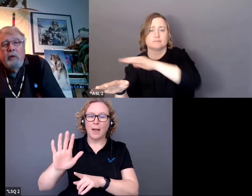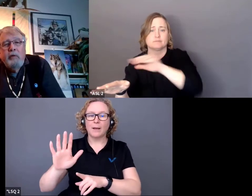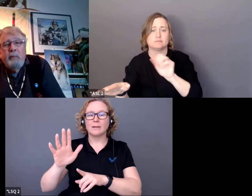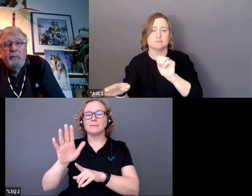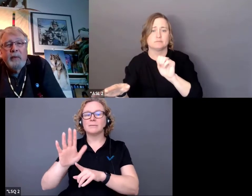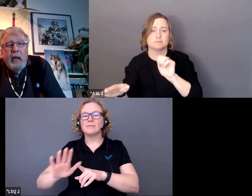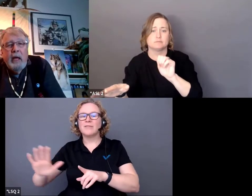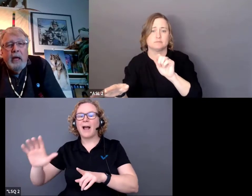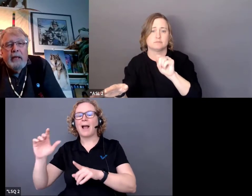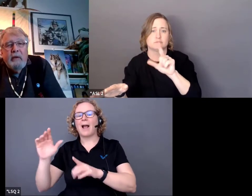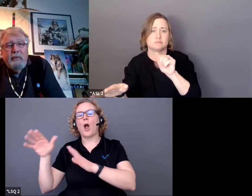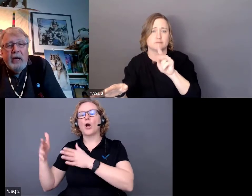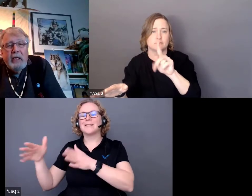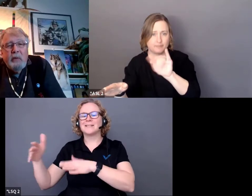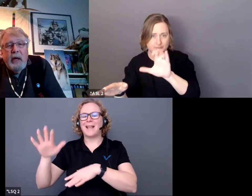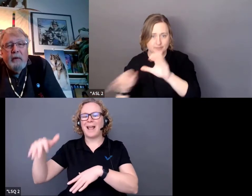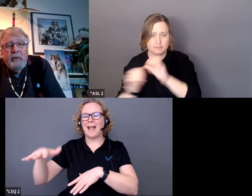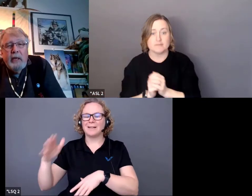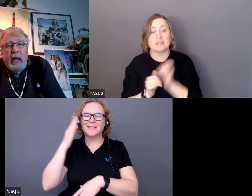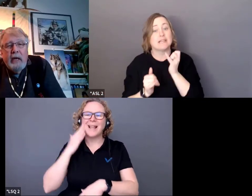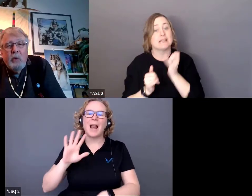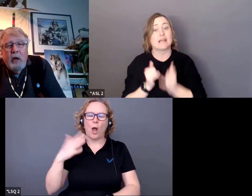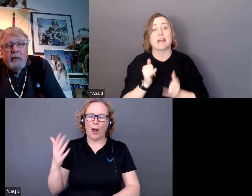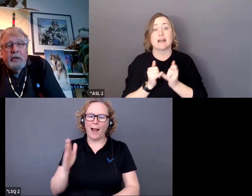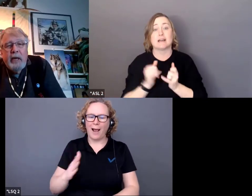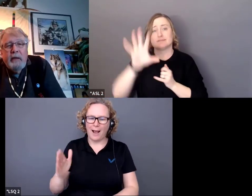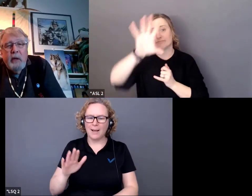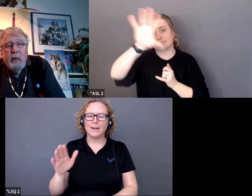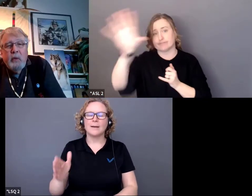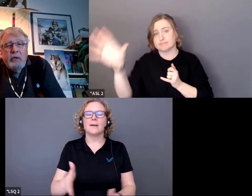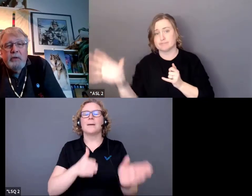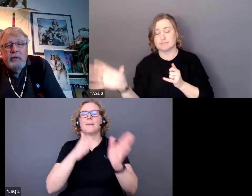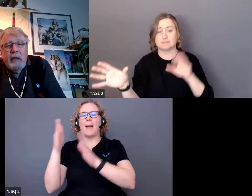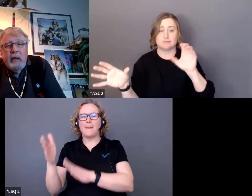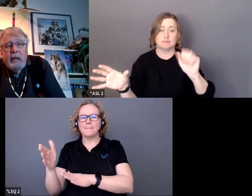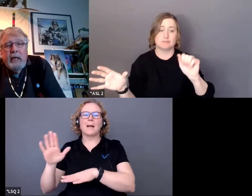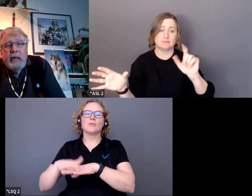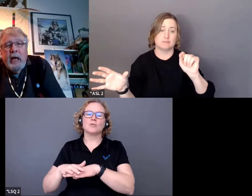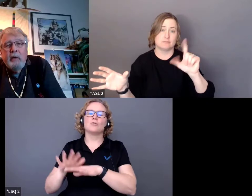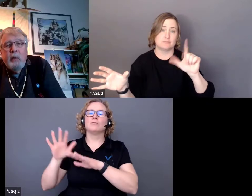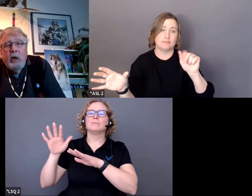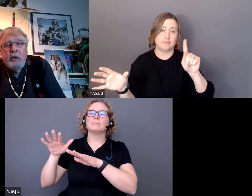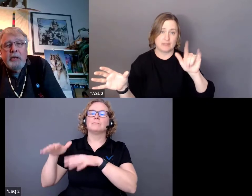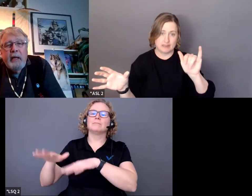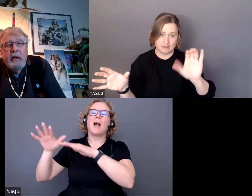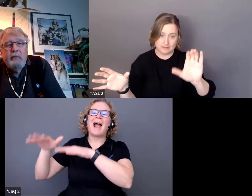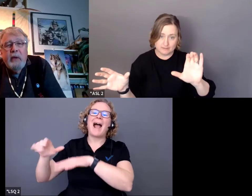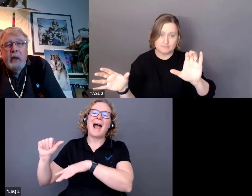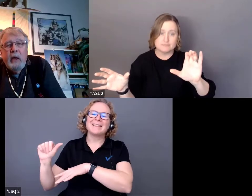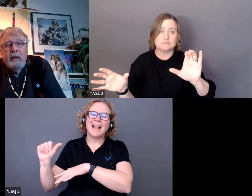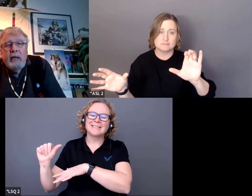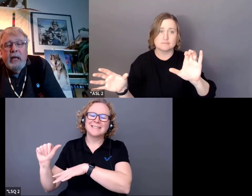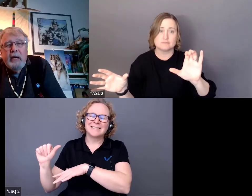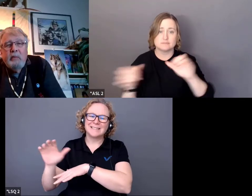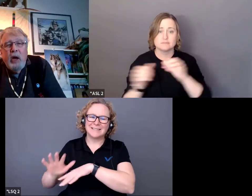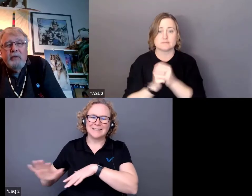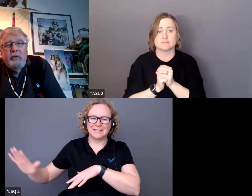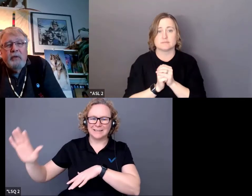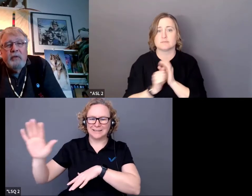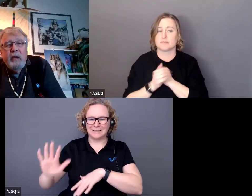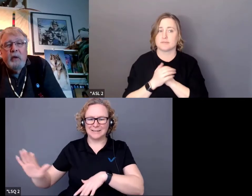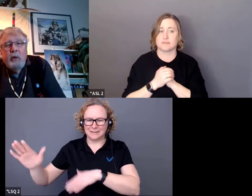St. Lawrence. And then finally, we have the Atlantic watershed, which is the Atlantic watershed of the